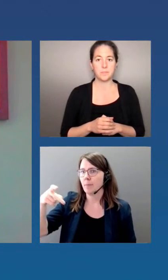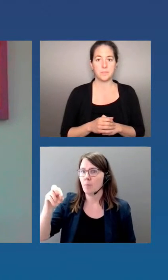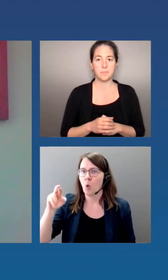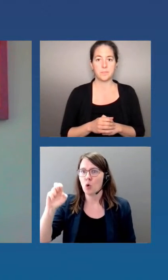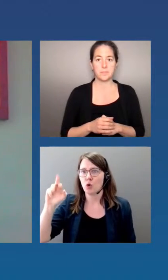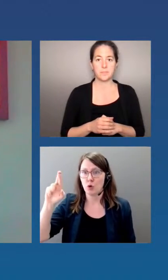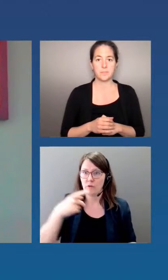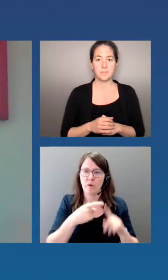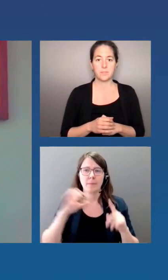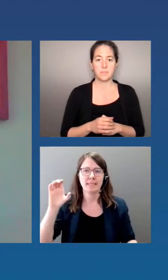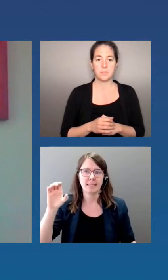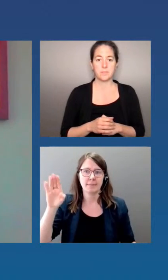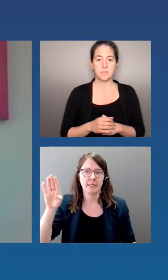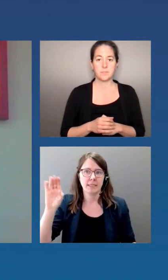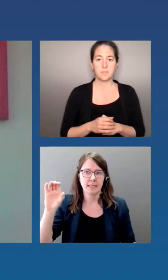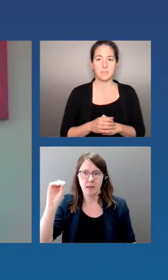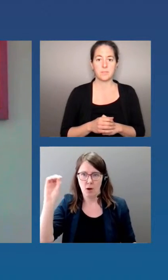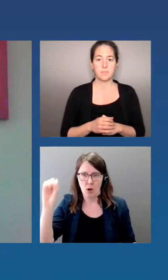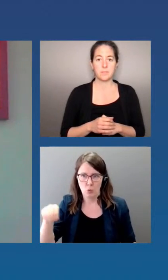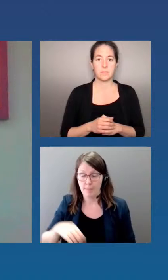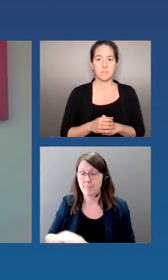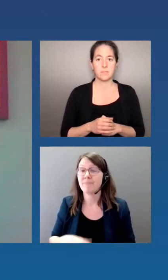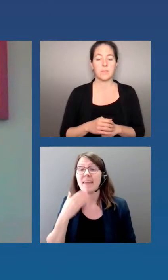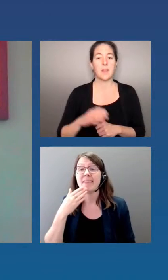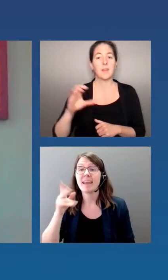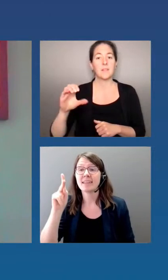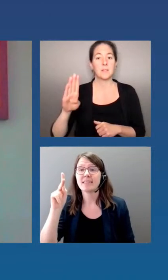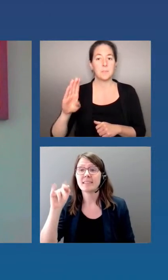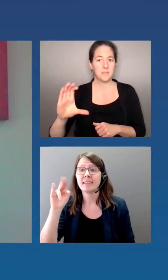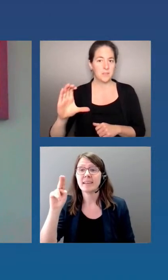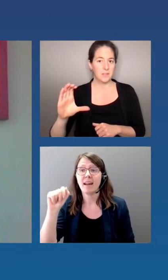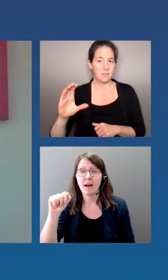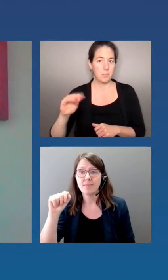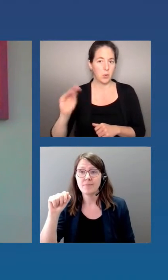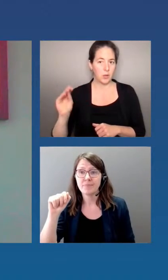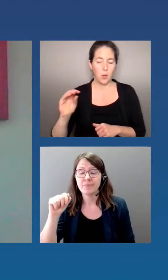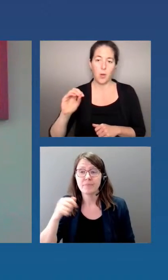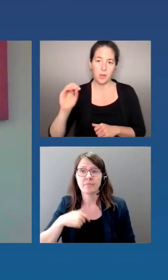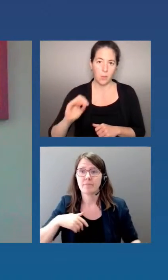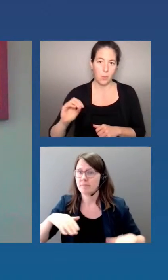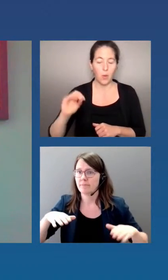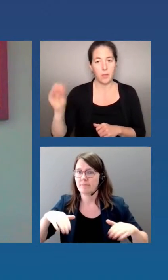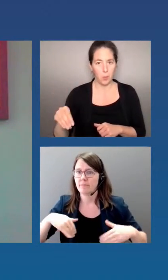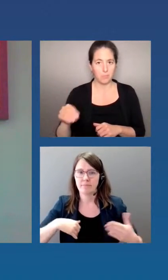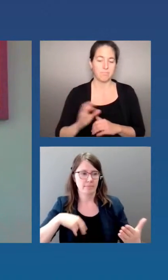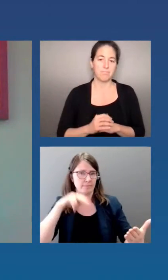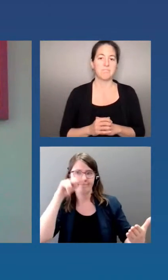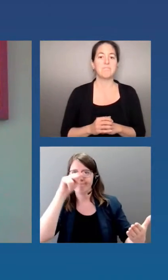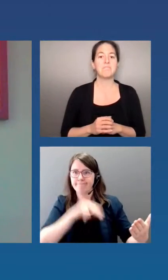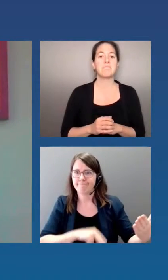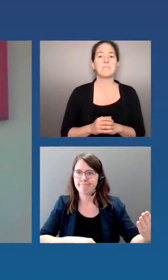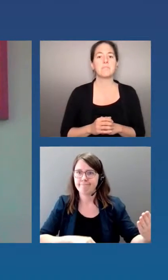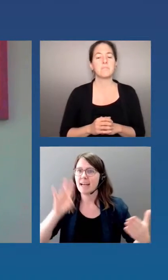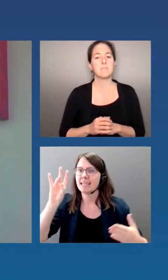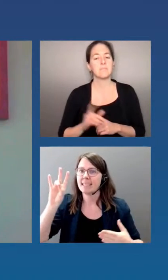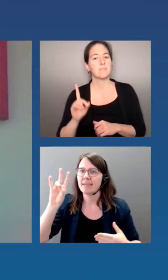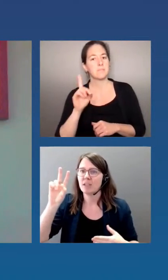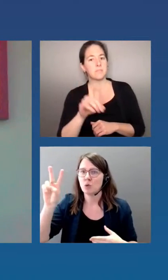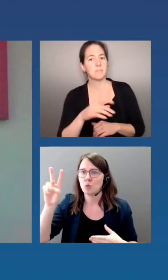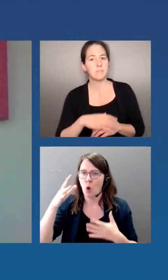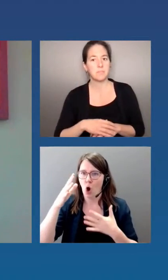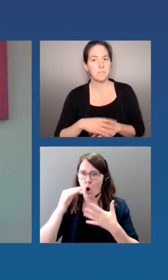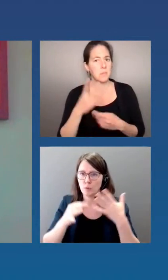Ottawa. Thanks, Kina. Without having seen this list of 72 options,